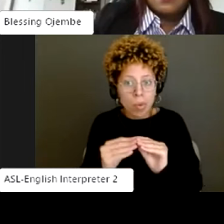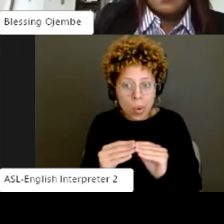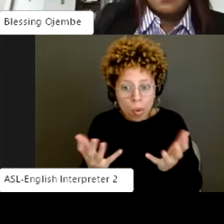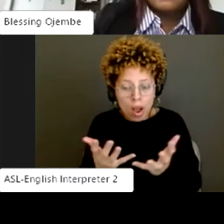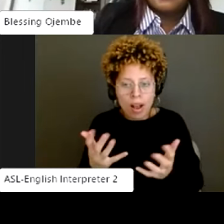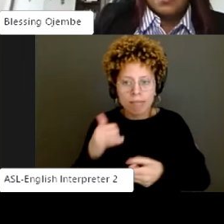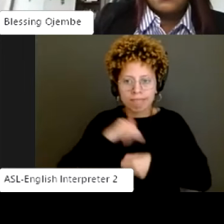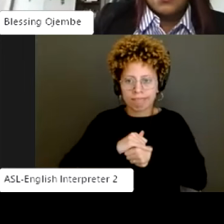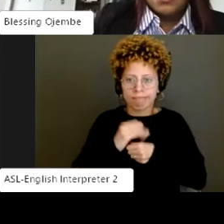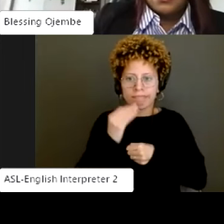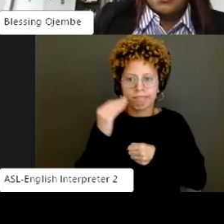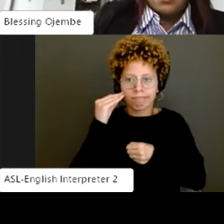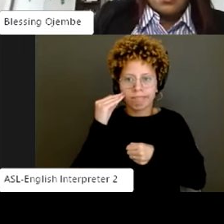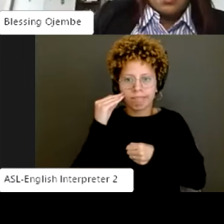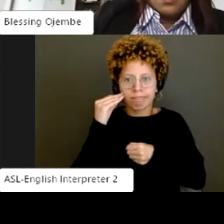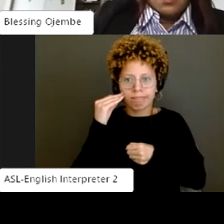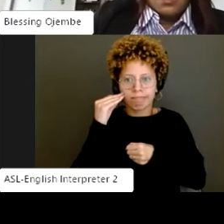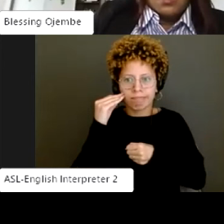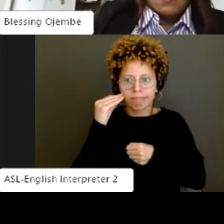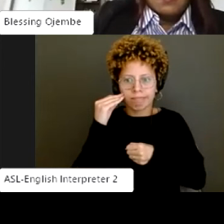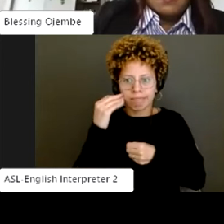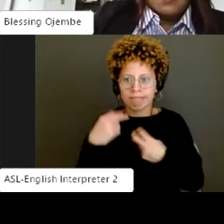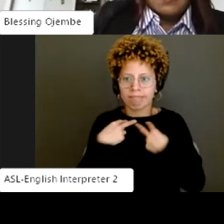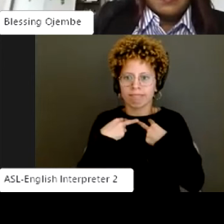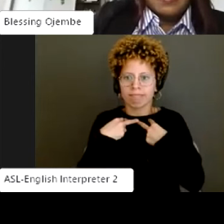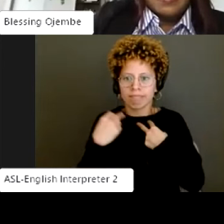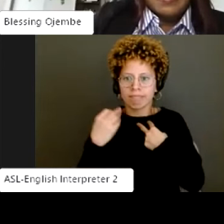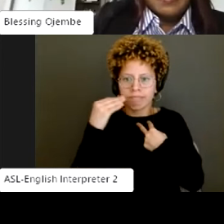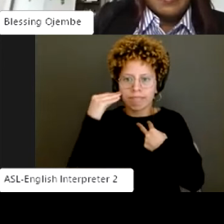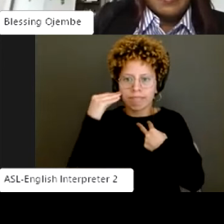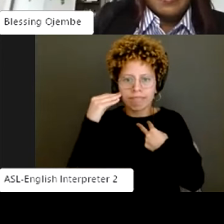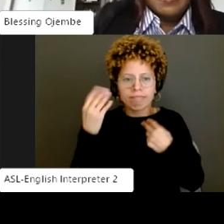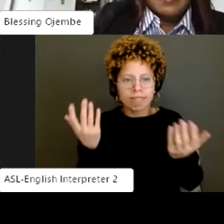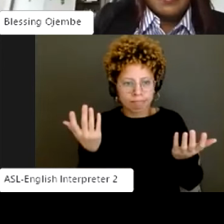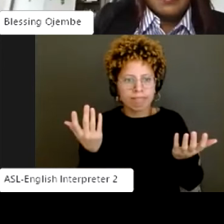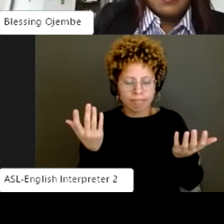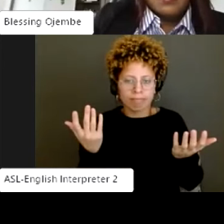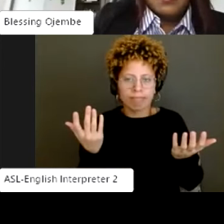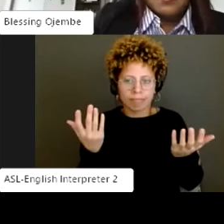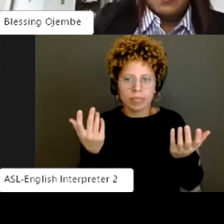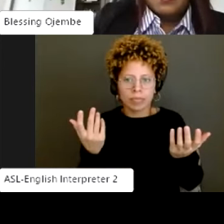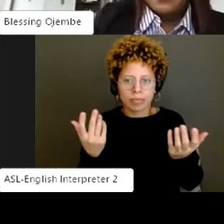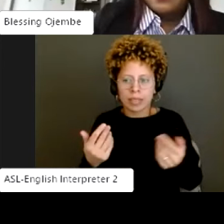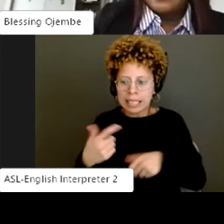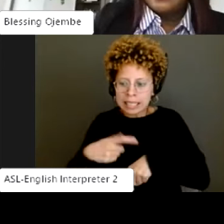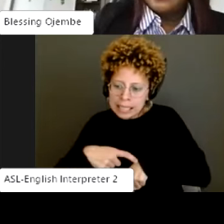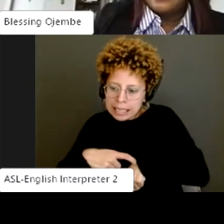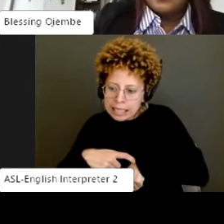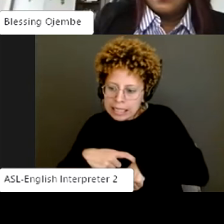homebound. The situation of being homebound. And I think we are going, because of time, we would